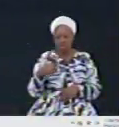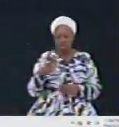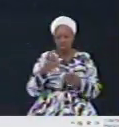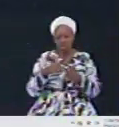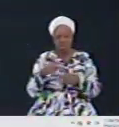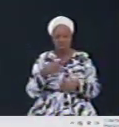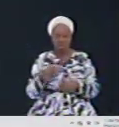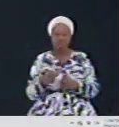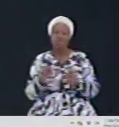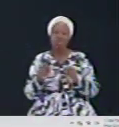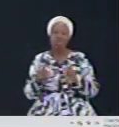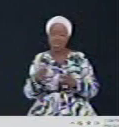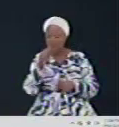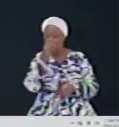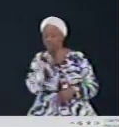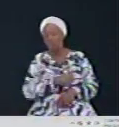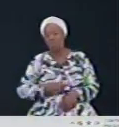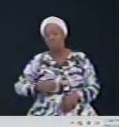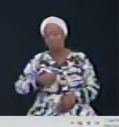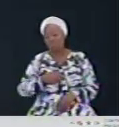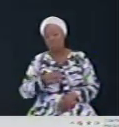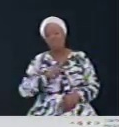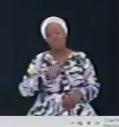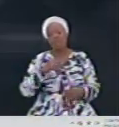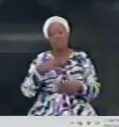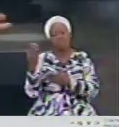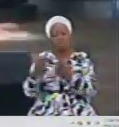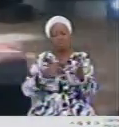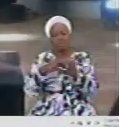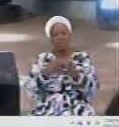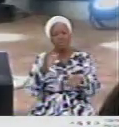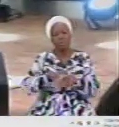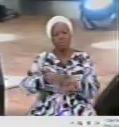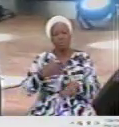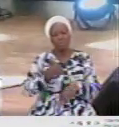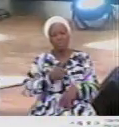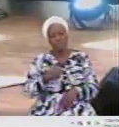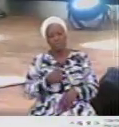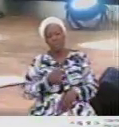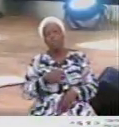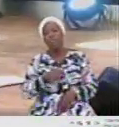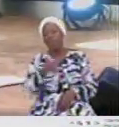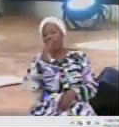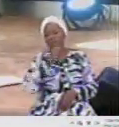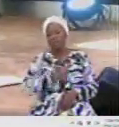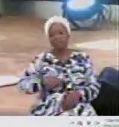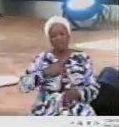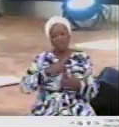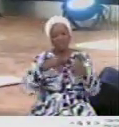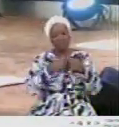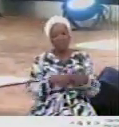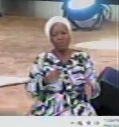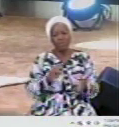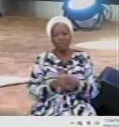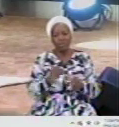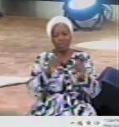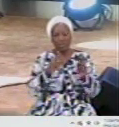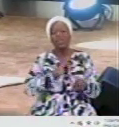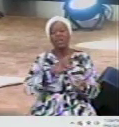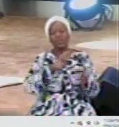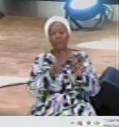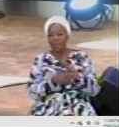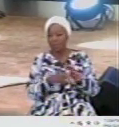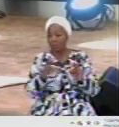I caused this for myself. I'm sorry that I'm losing my privilege. I repent. We don't know what God would have done if he